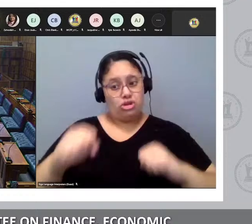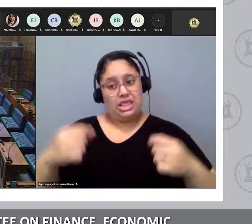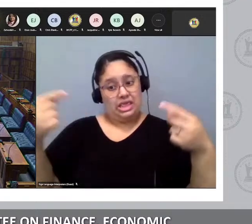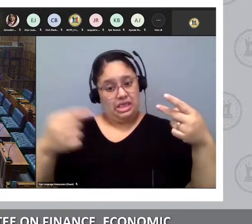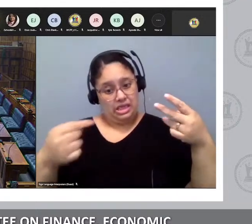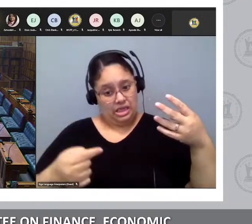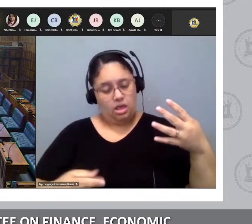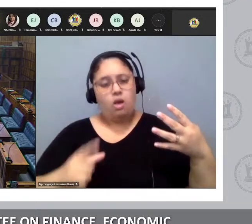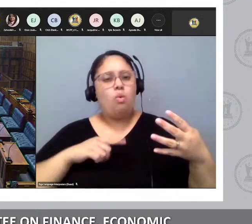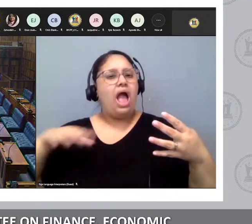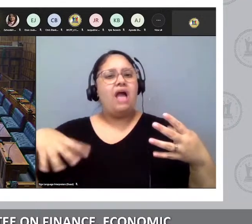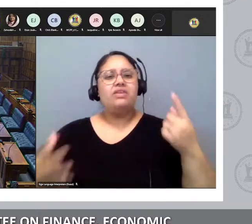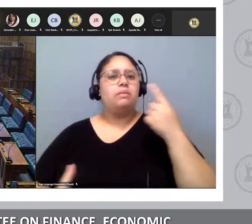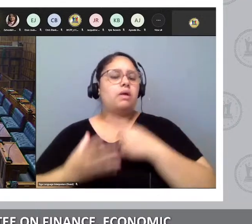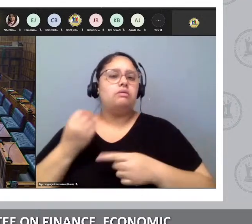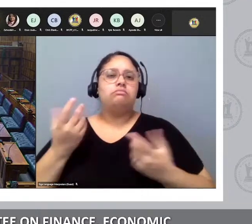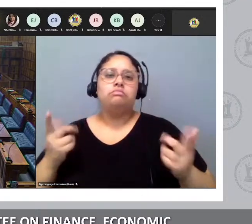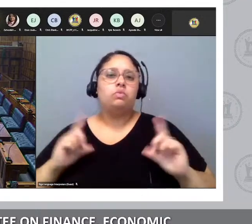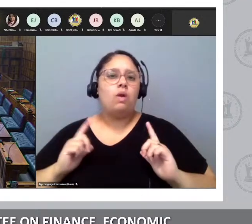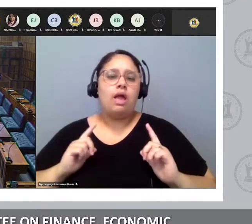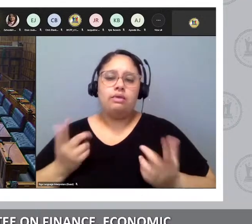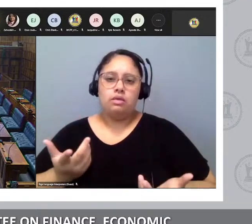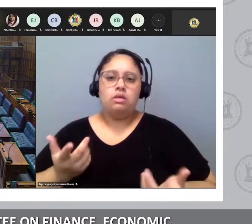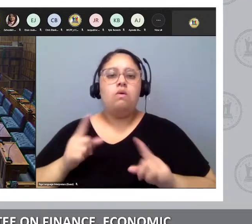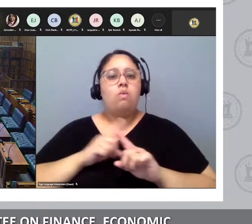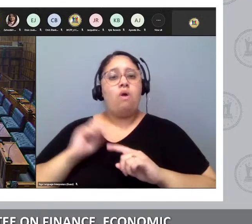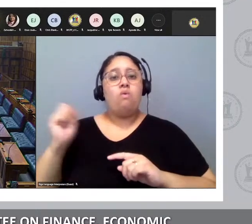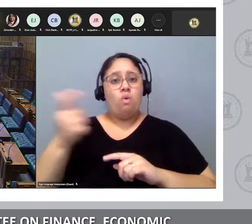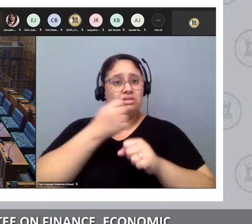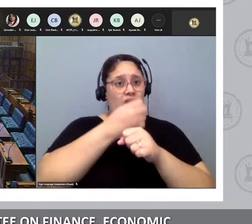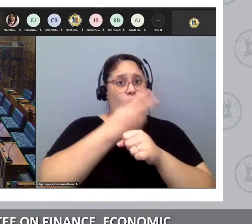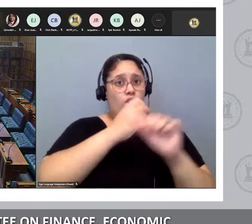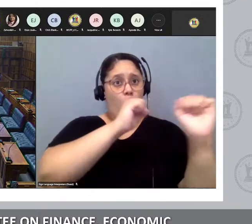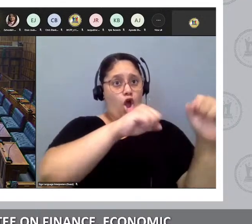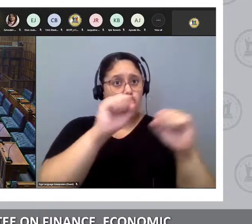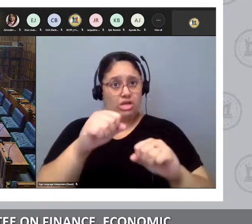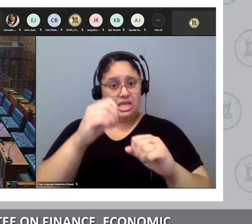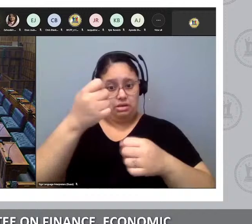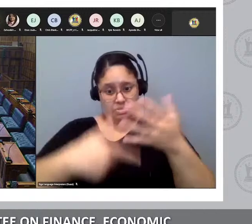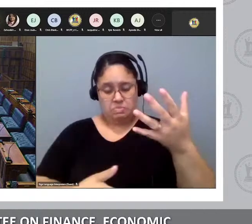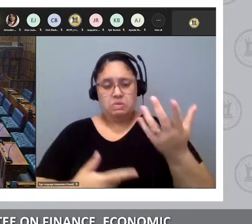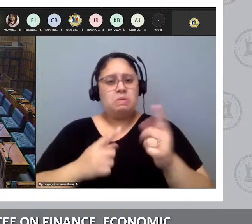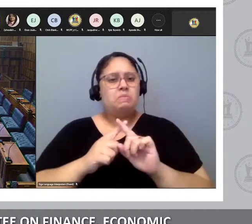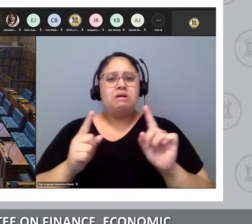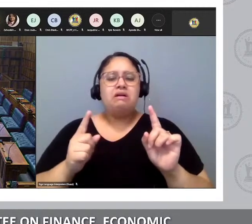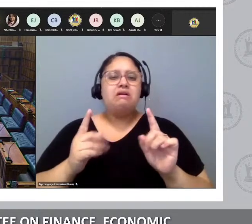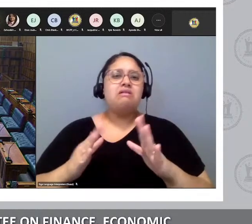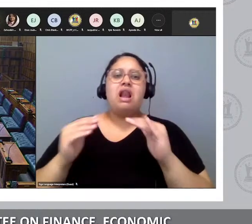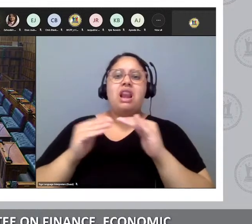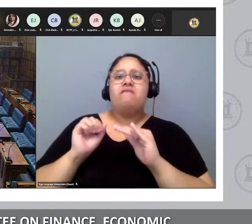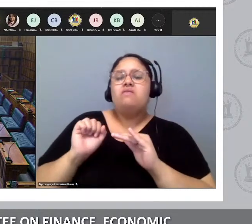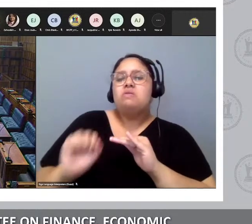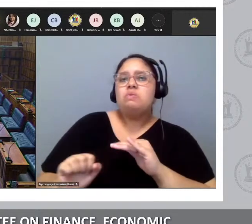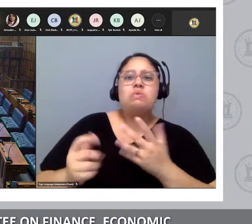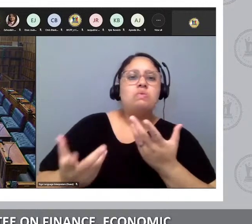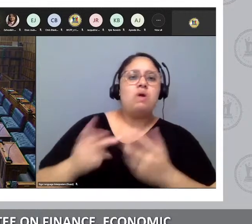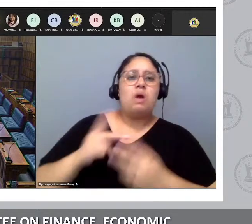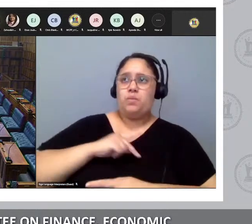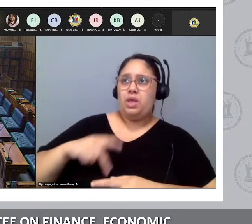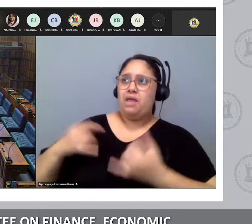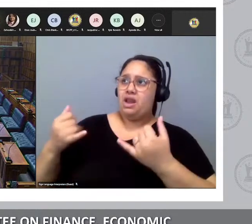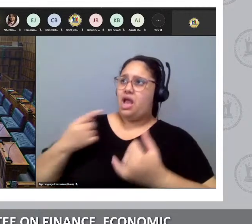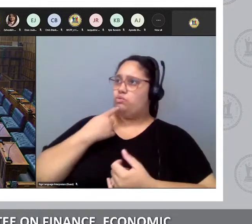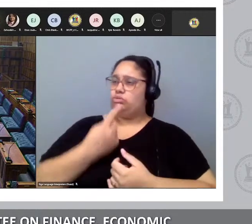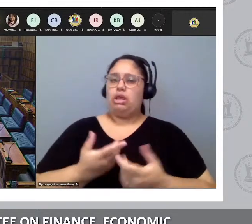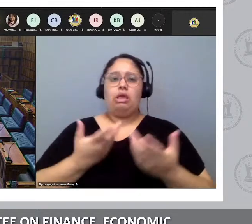through the dashboard as a tool agreed upon by all stakeholders you know but um at the level of the the premier of The